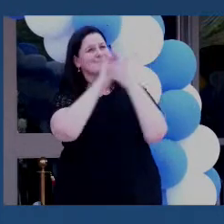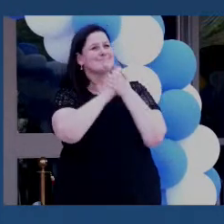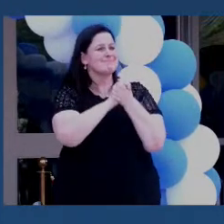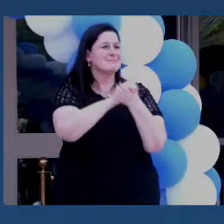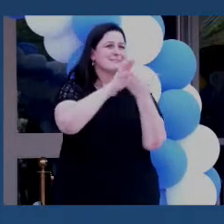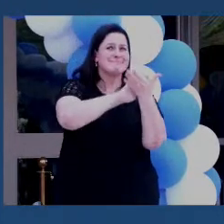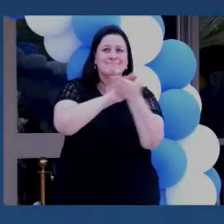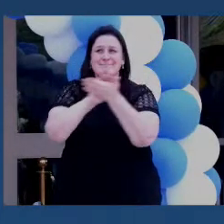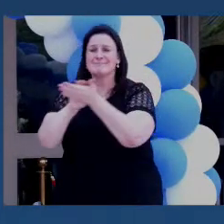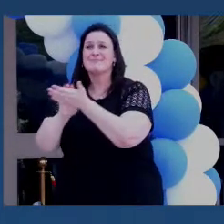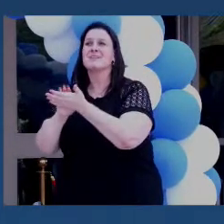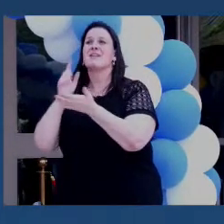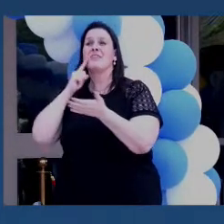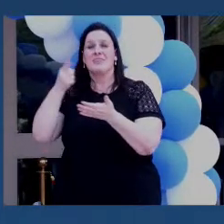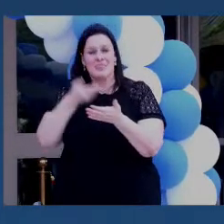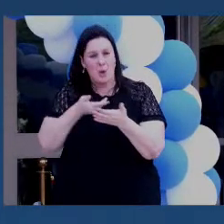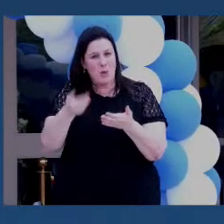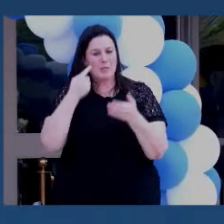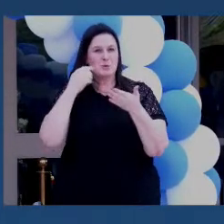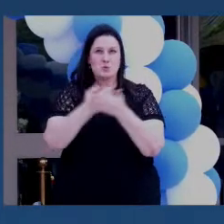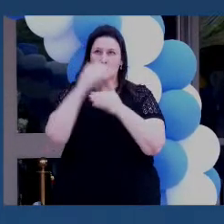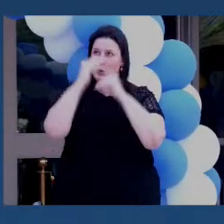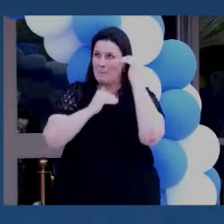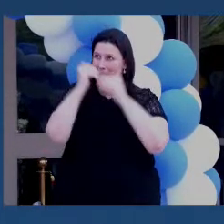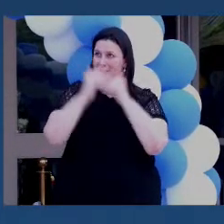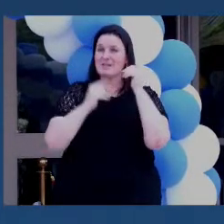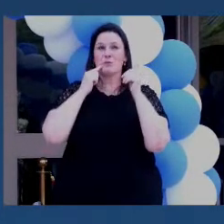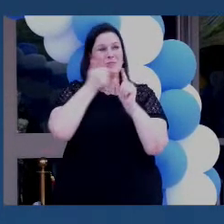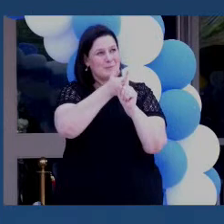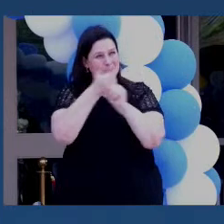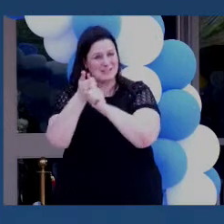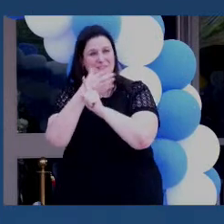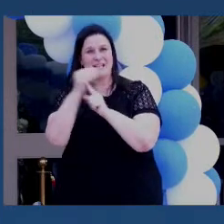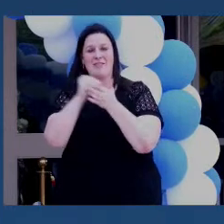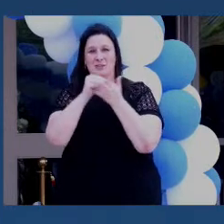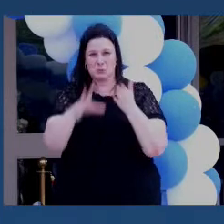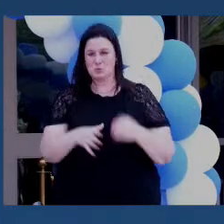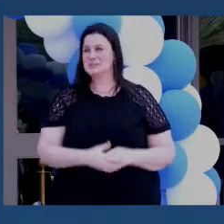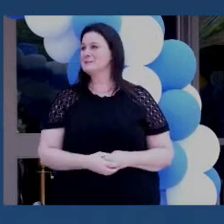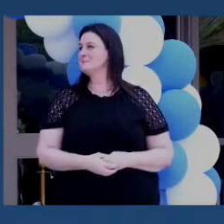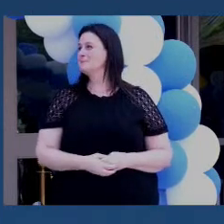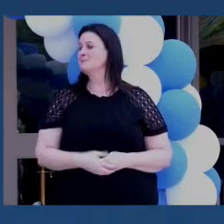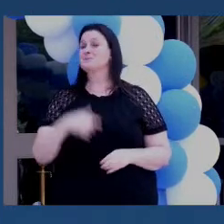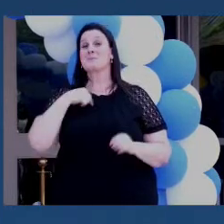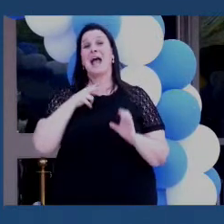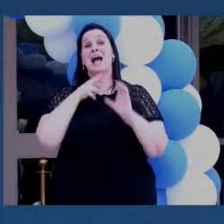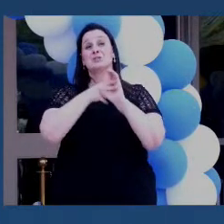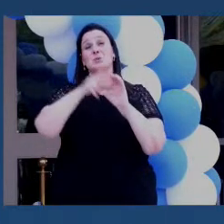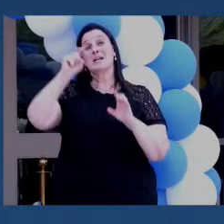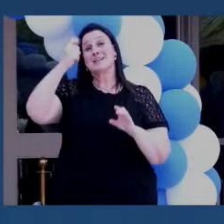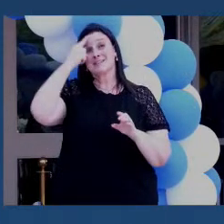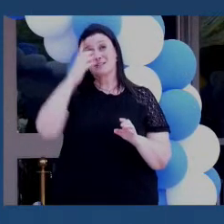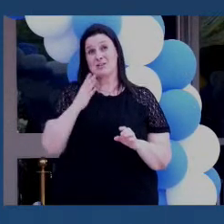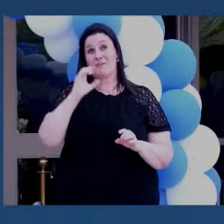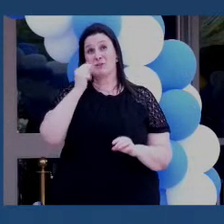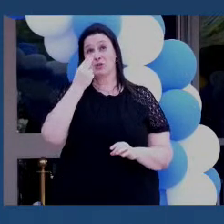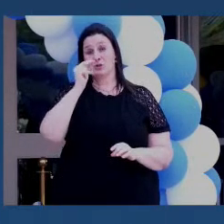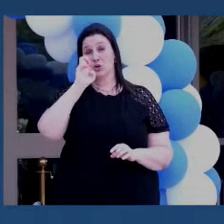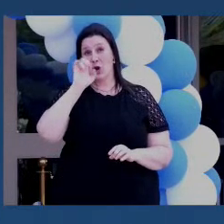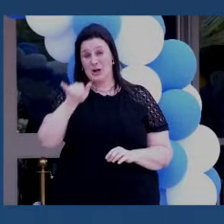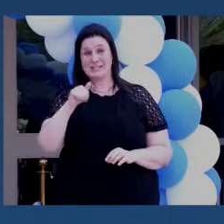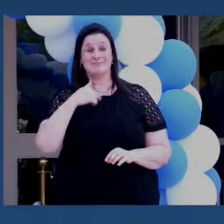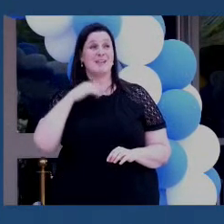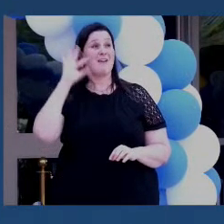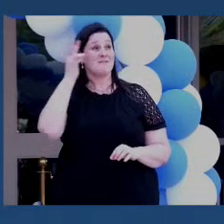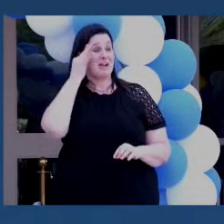in their lives and in the lives of their students. I join Governor Carney, our federal and state